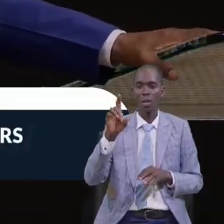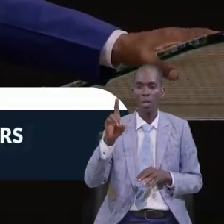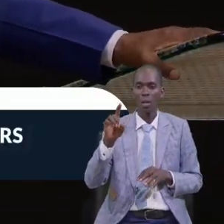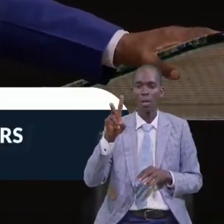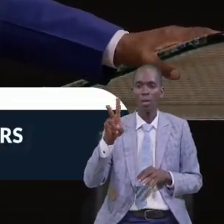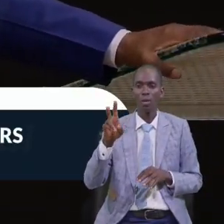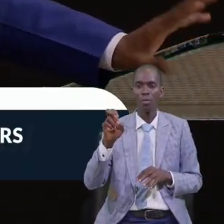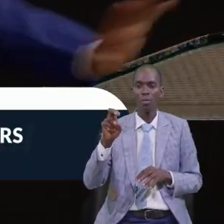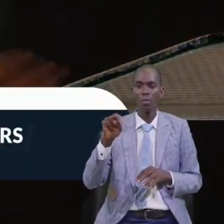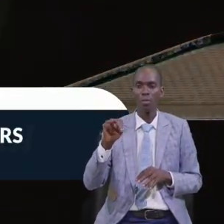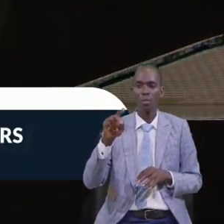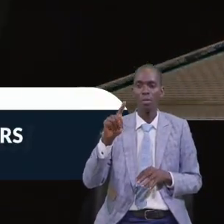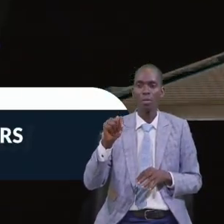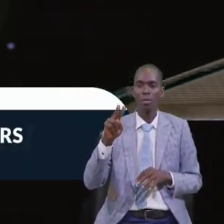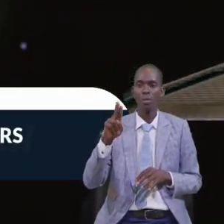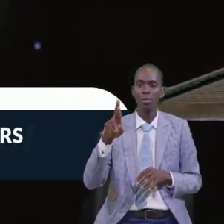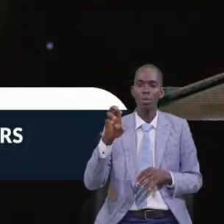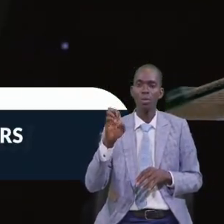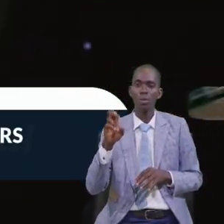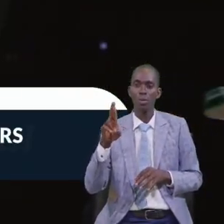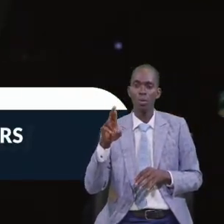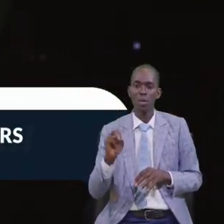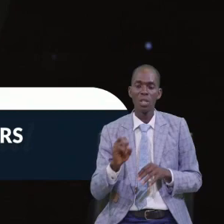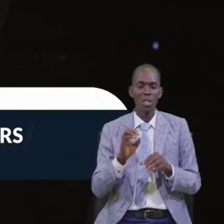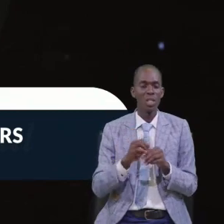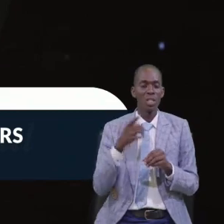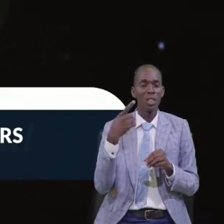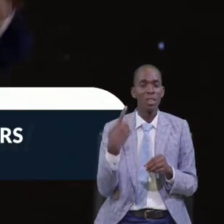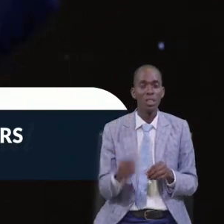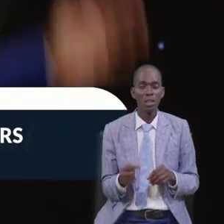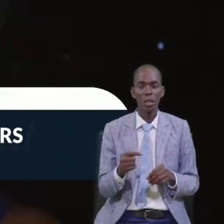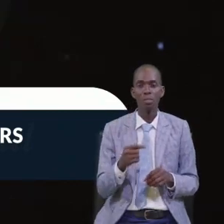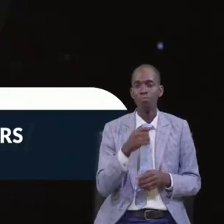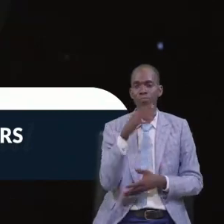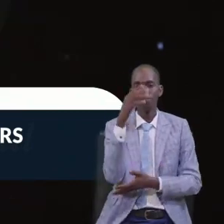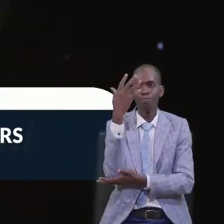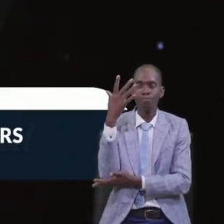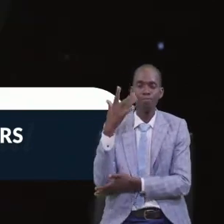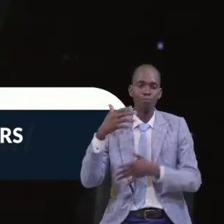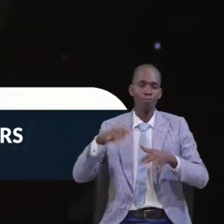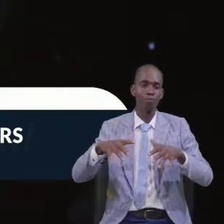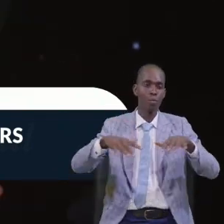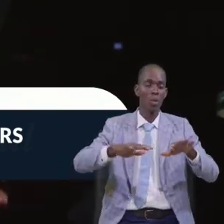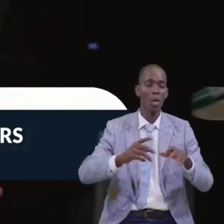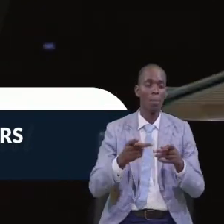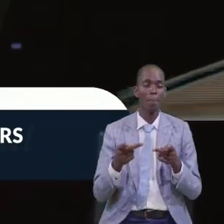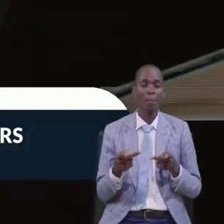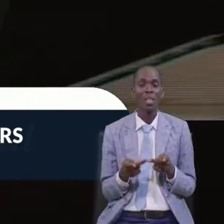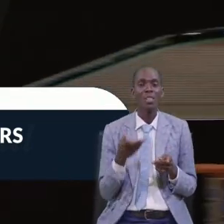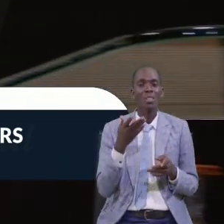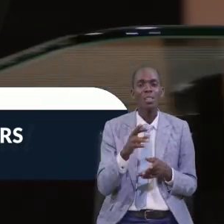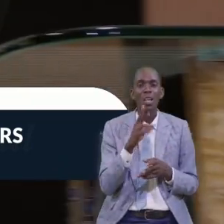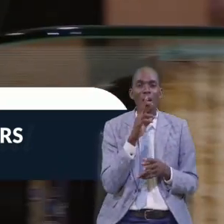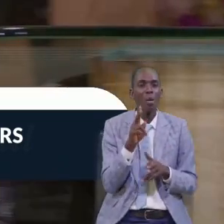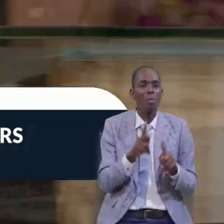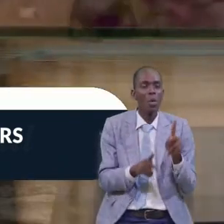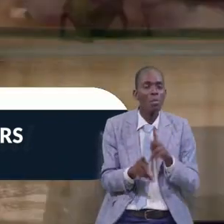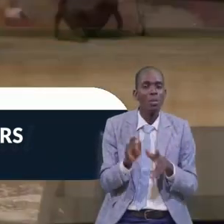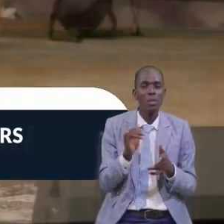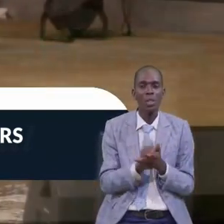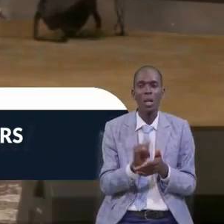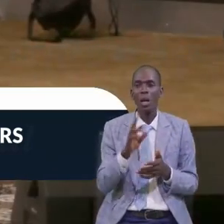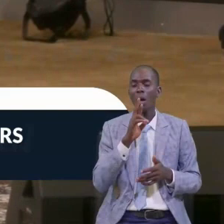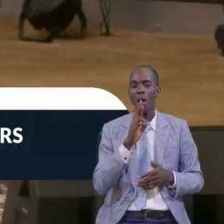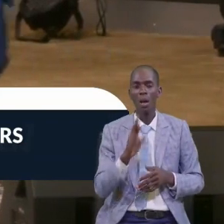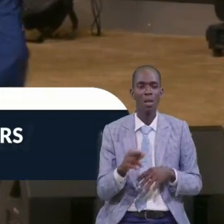the wilderness. There are people, apart from persecution, scattering them abroad. There are people that are scattered abroad